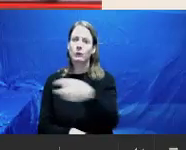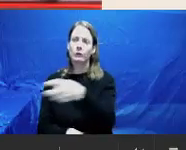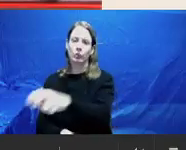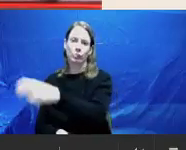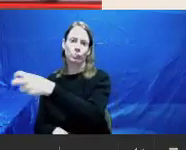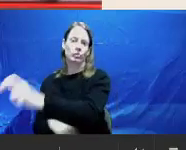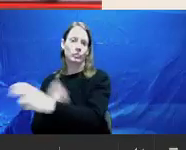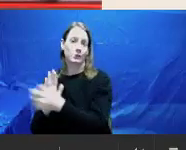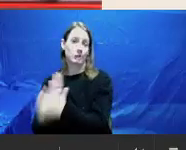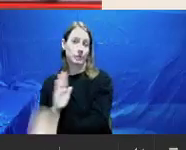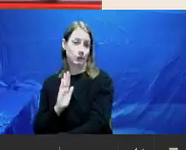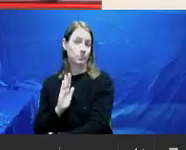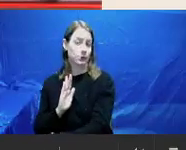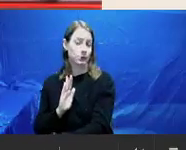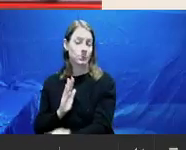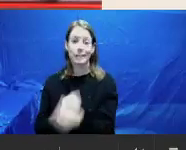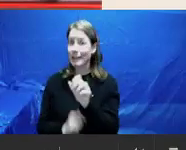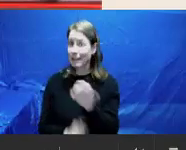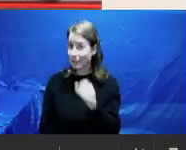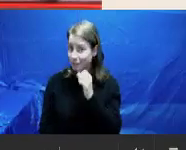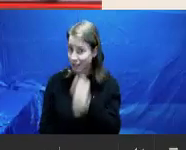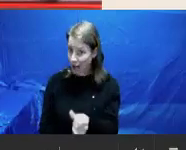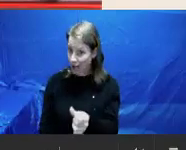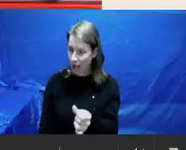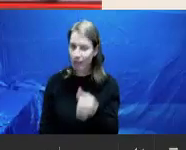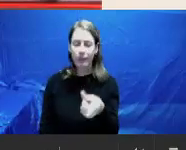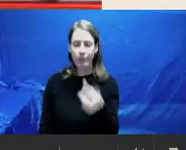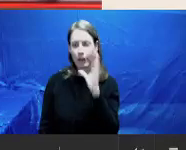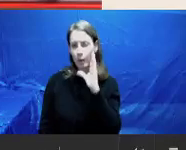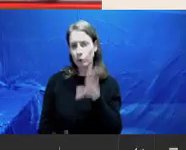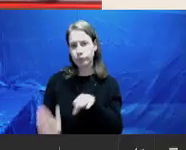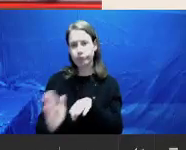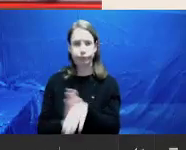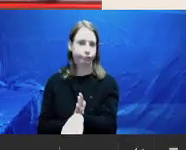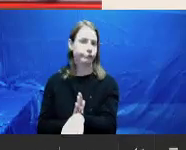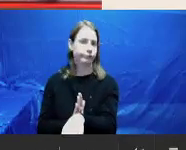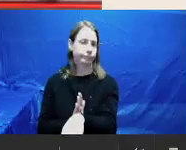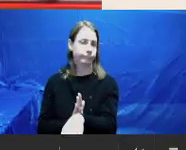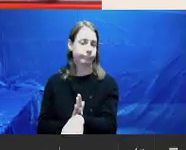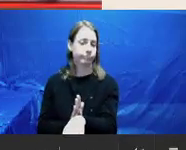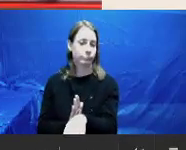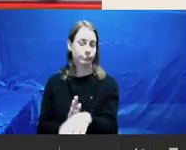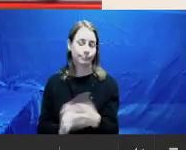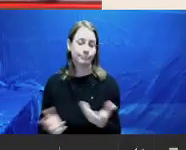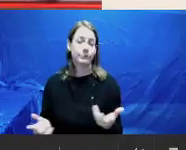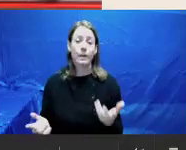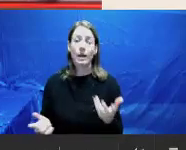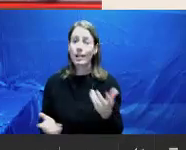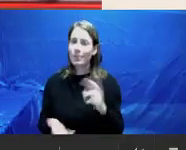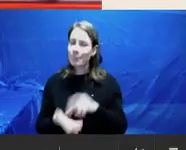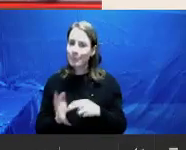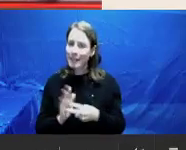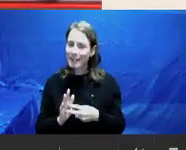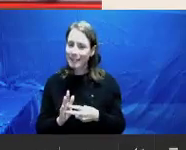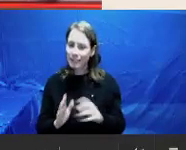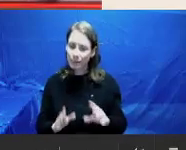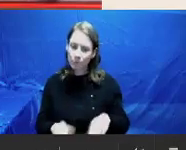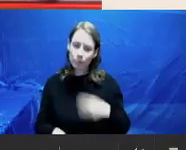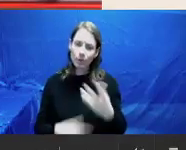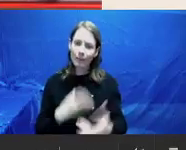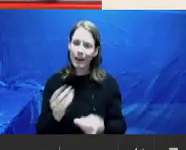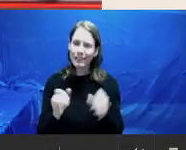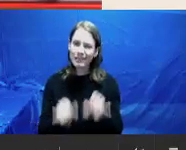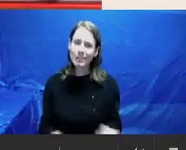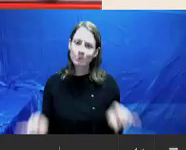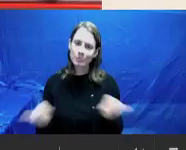of creating text complexity is giving them a variety of texts in order to read. And we probably know this